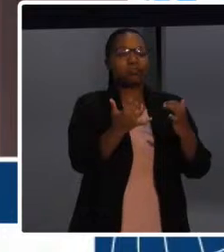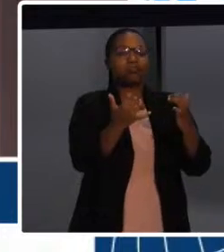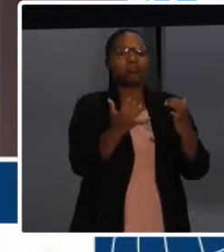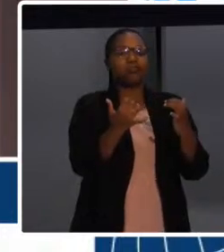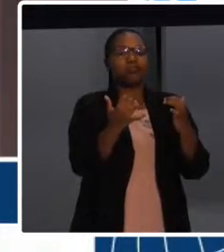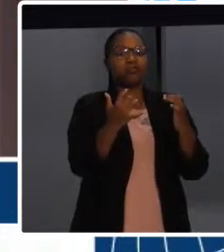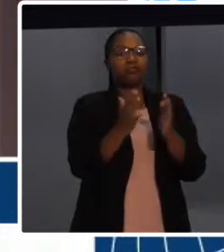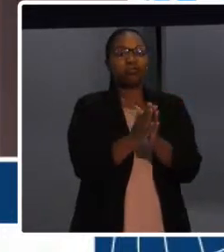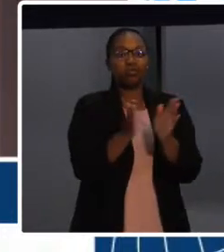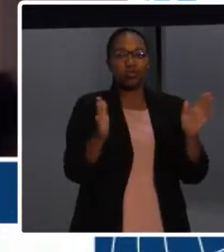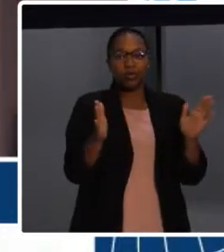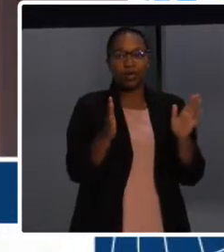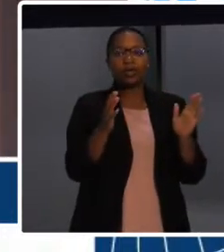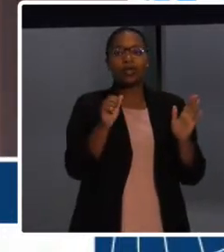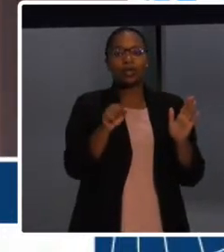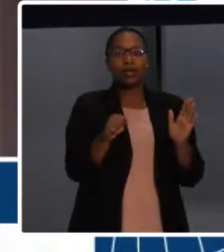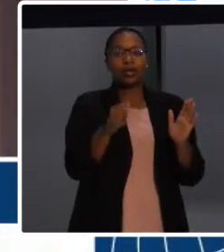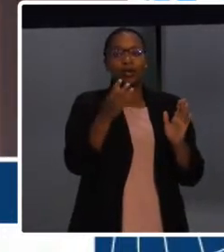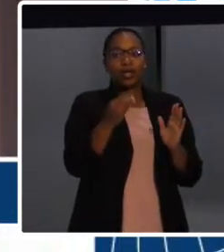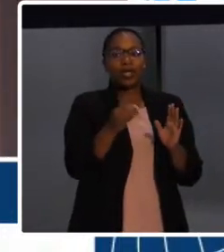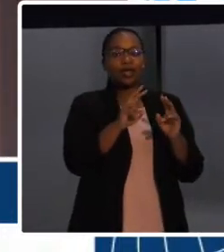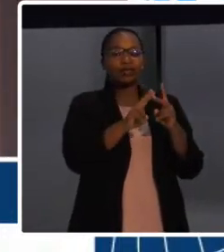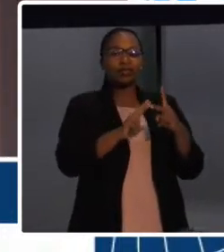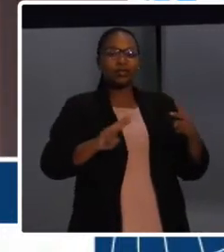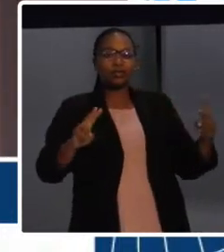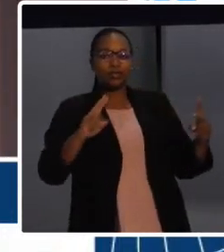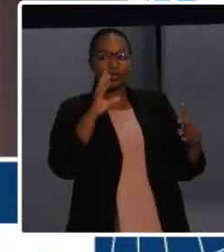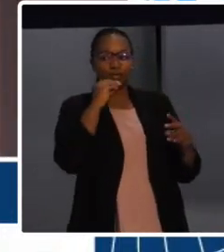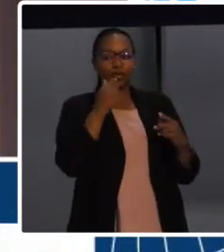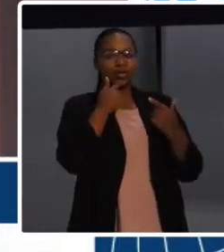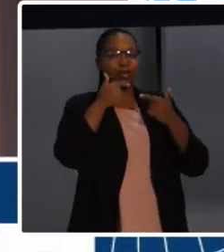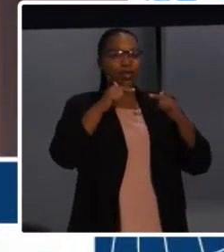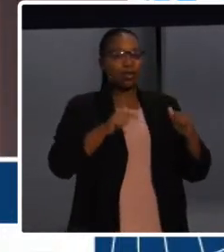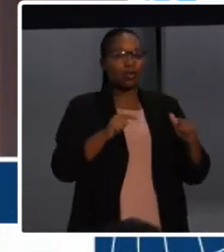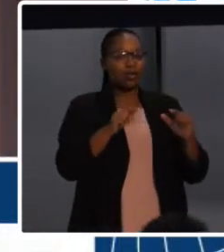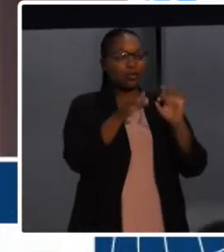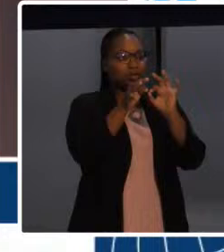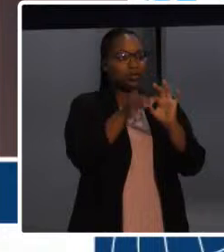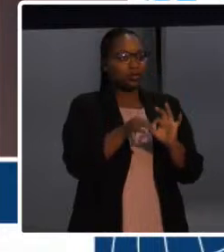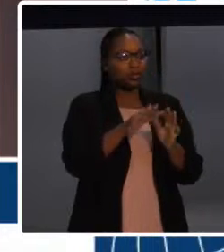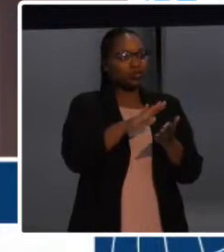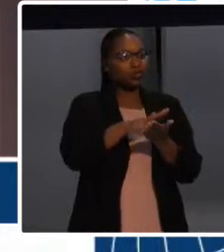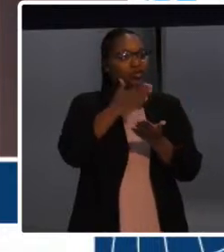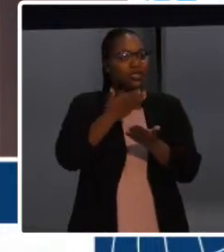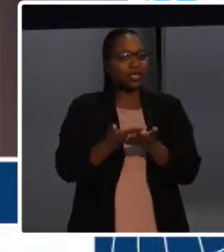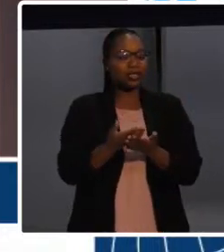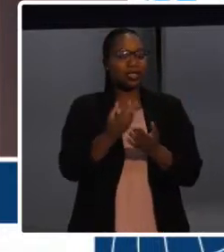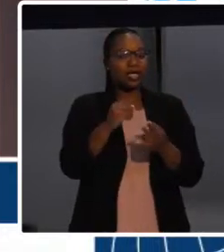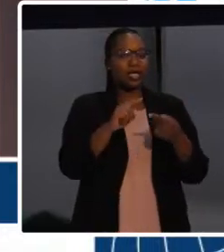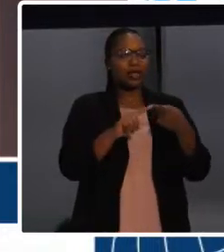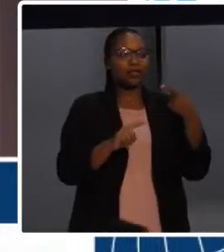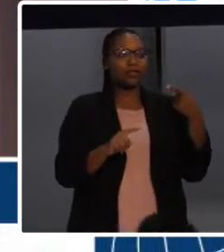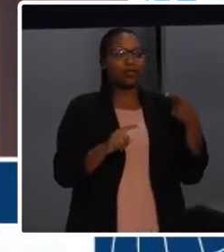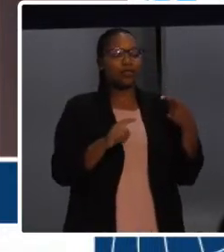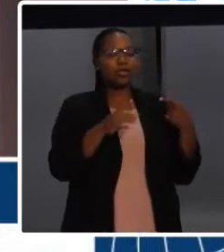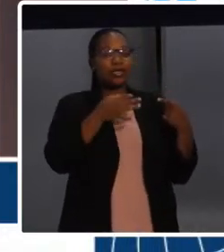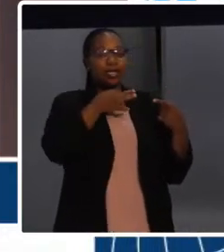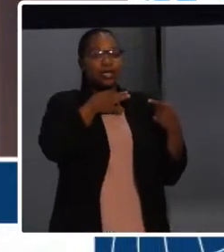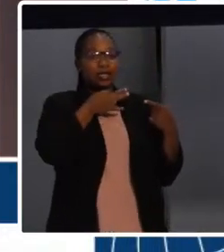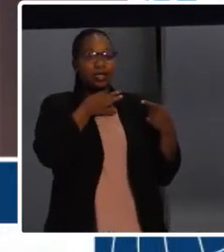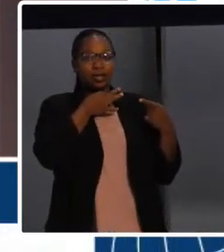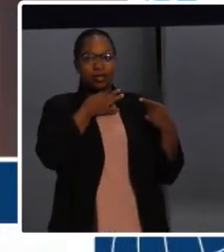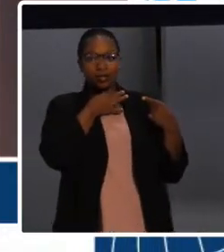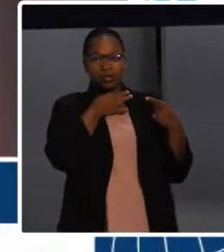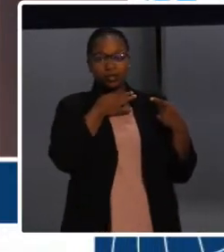So we have interpretation at the back, and the channels are as follows. We've got English on channel 1, we've